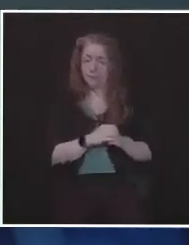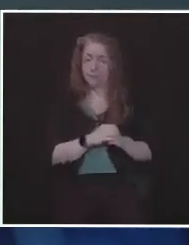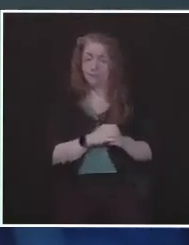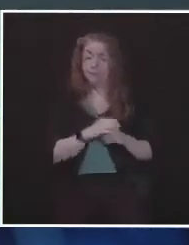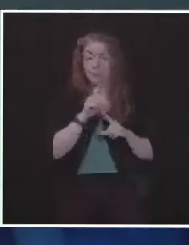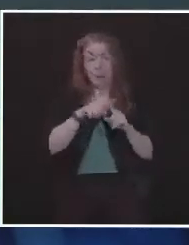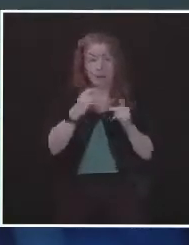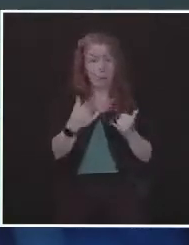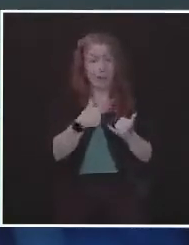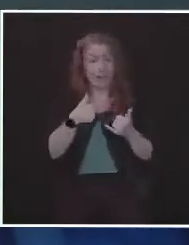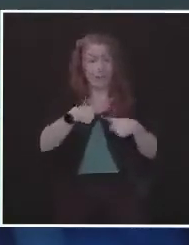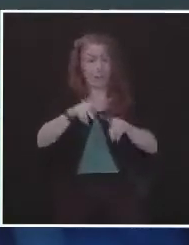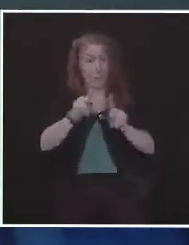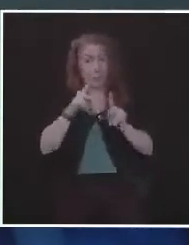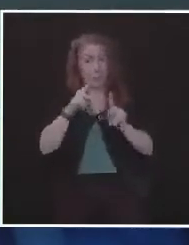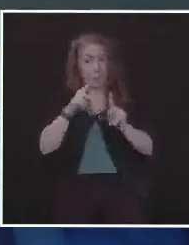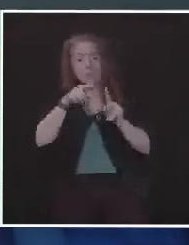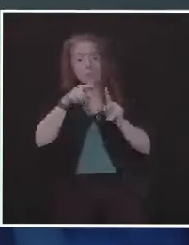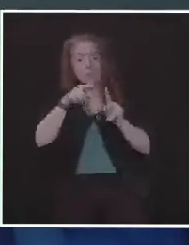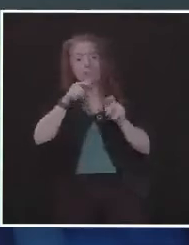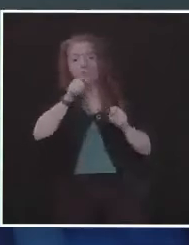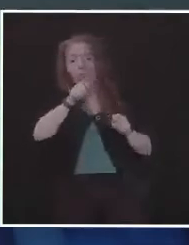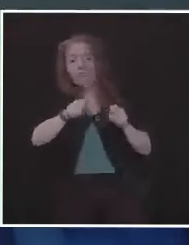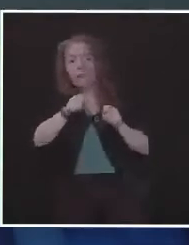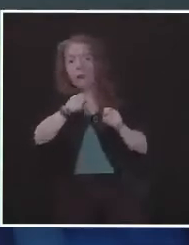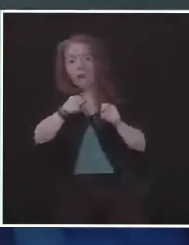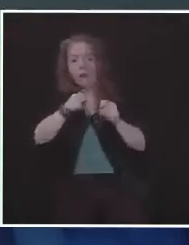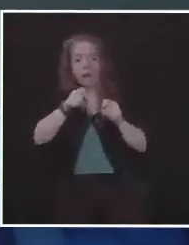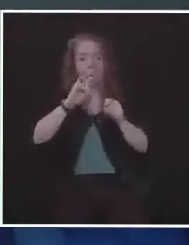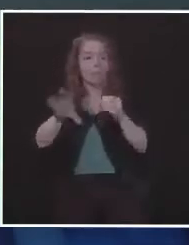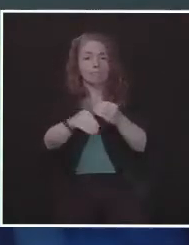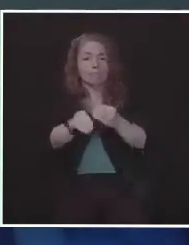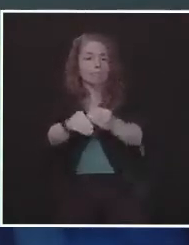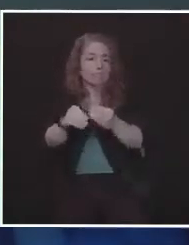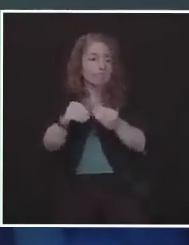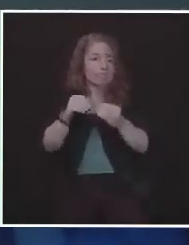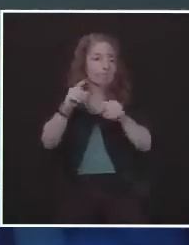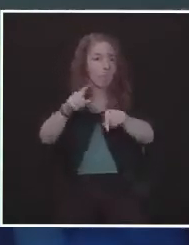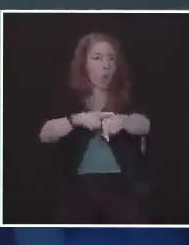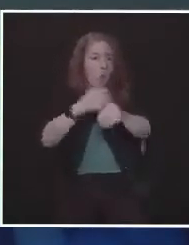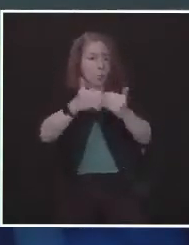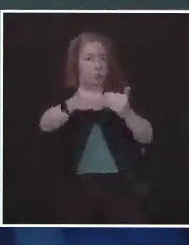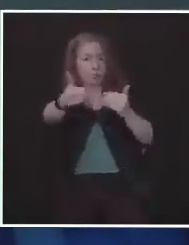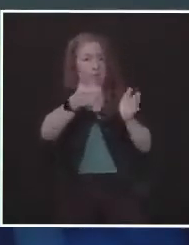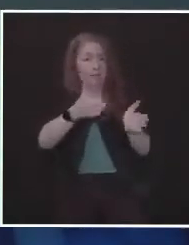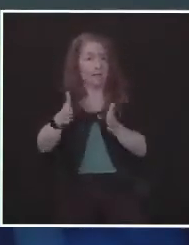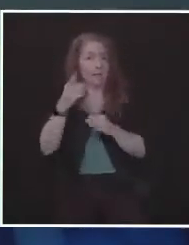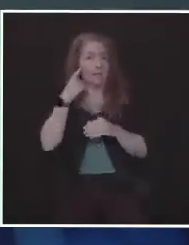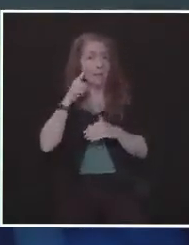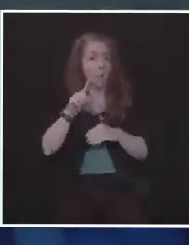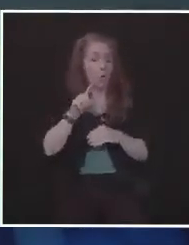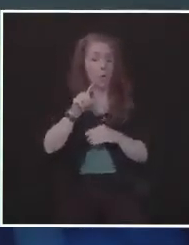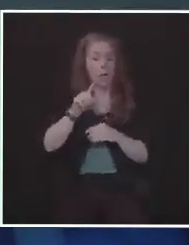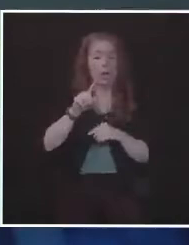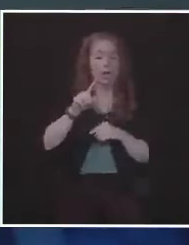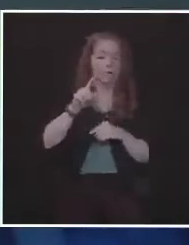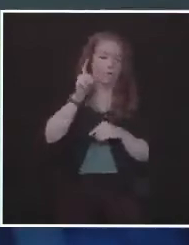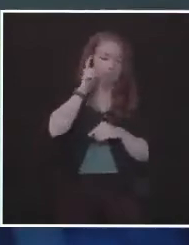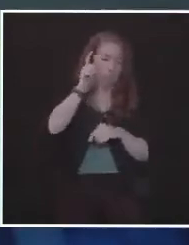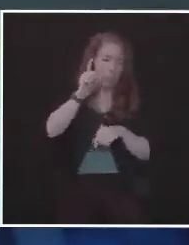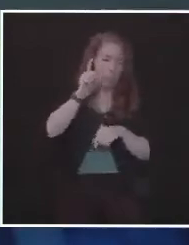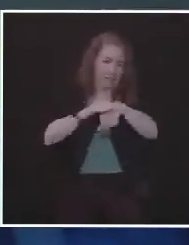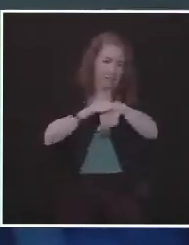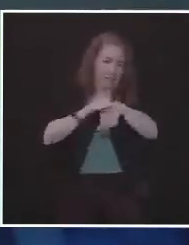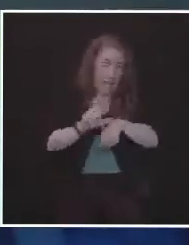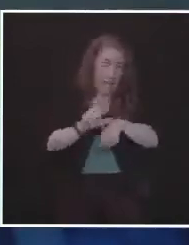and defining achievable long-term plans both for the lunar surface and for Mars. What we also have